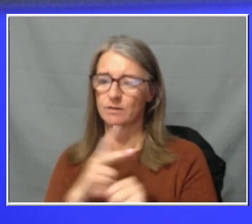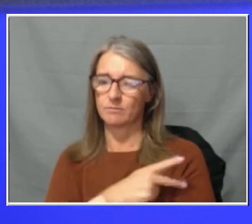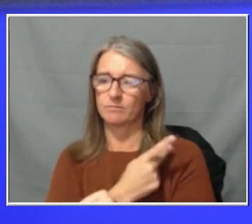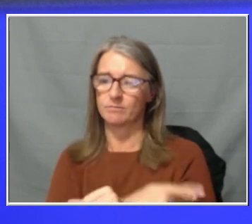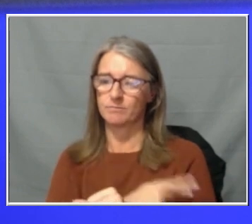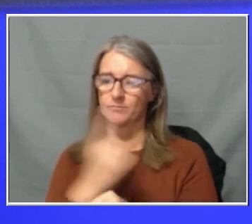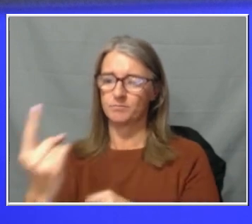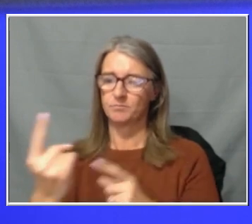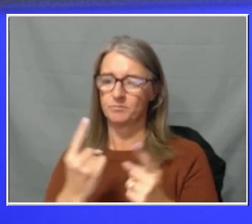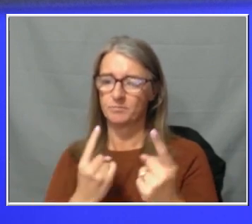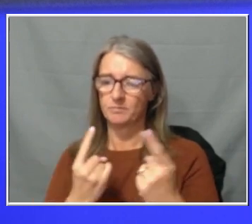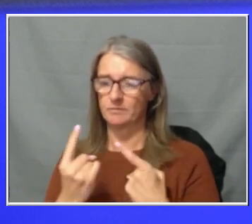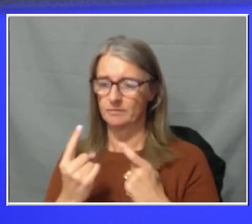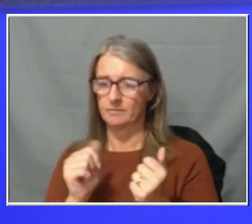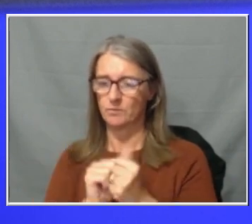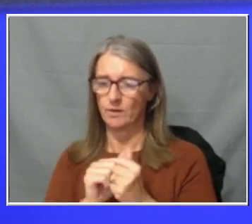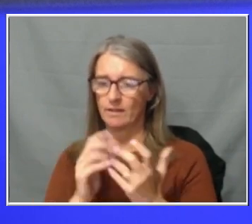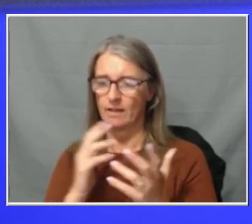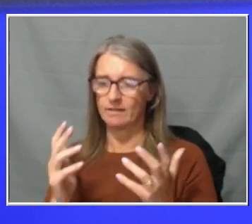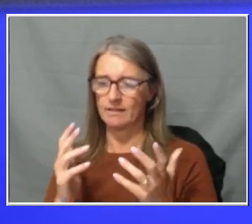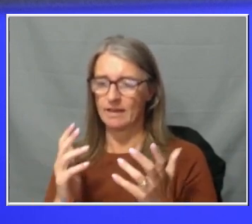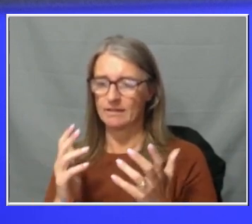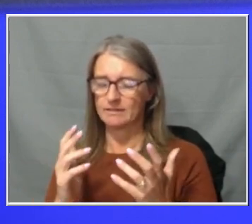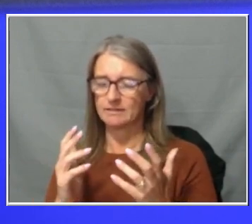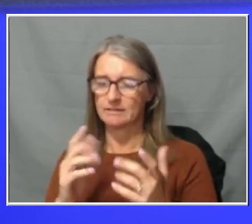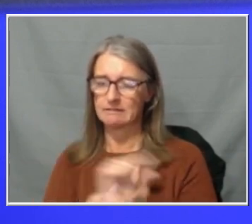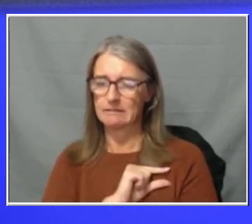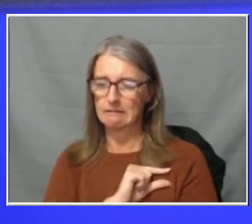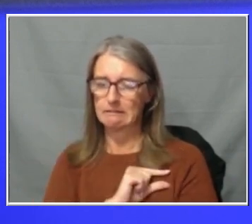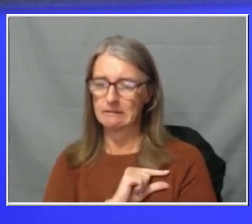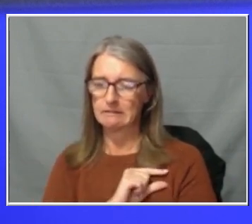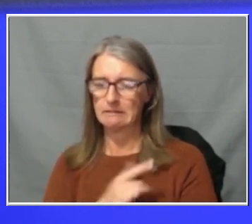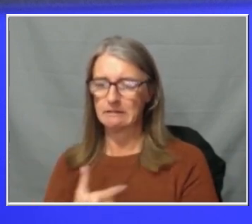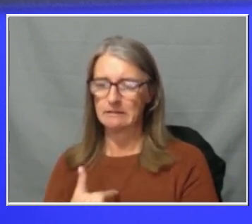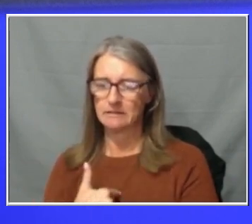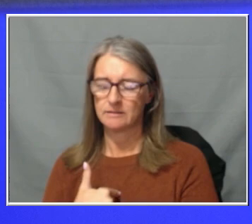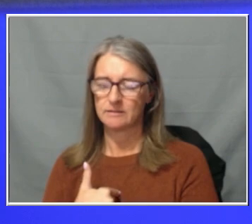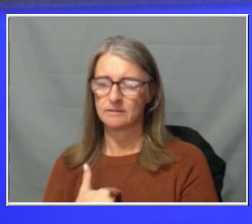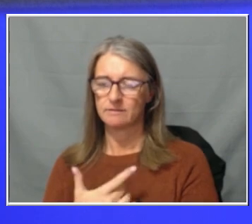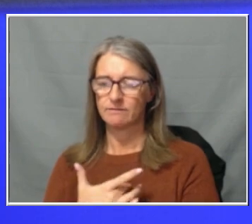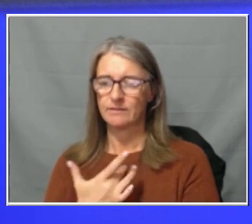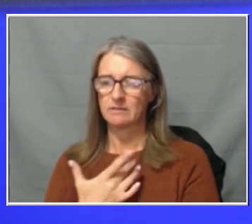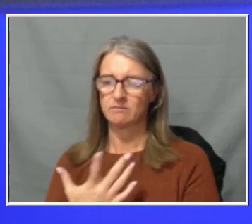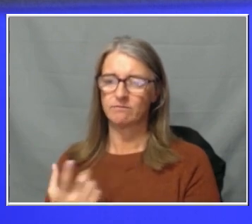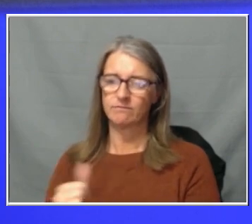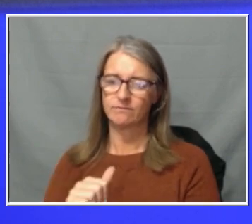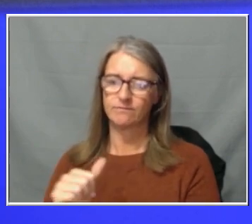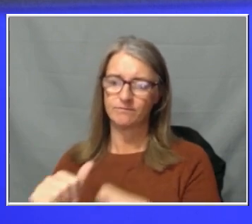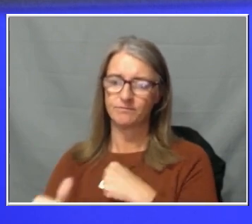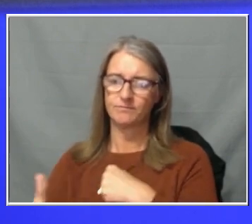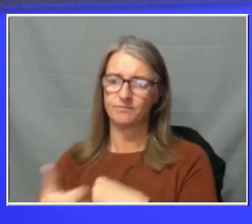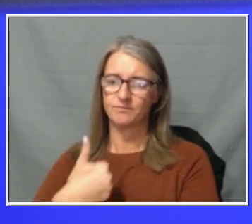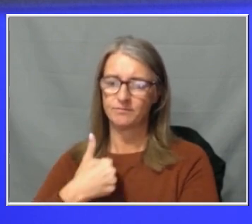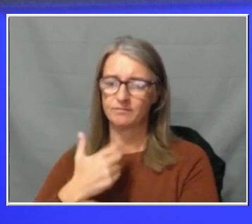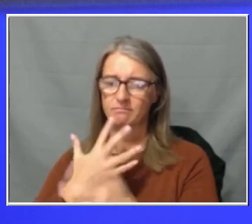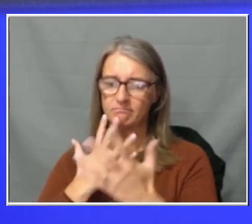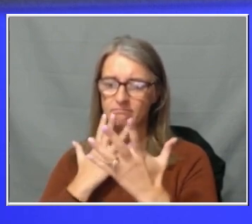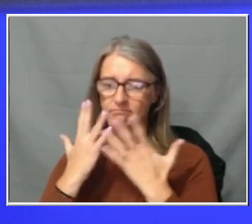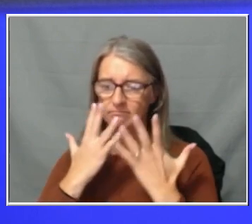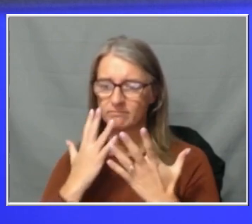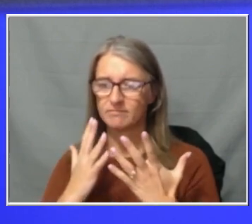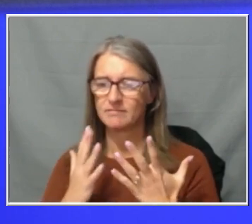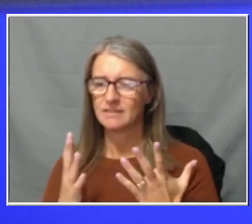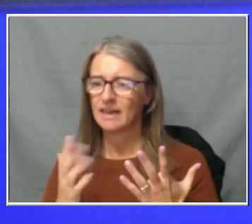come in with a lot of entrenched guilt that they've been, you know, they did this, and they sort of get really embarrassed and they tell me that. And I tell